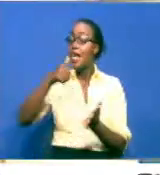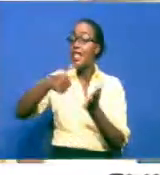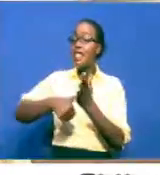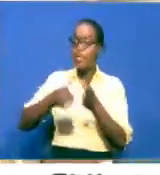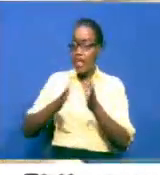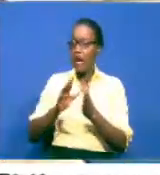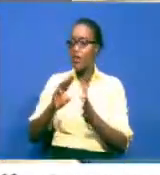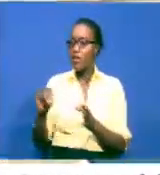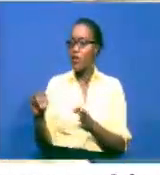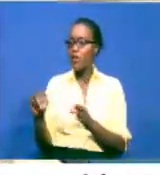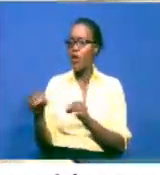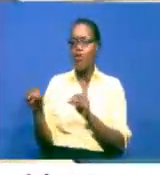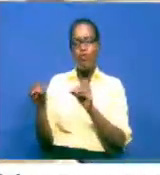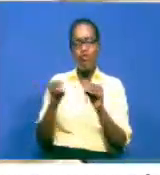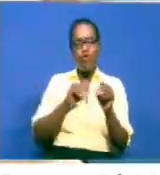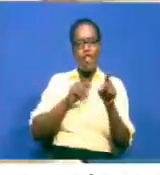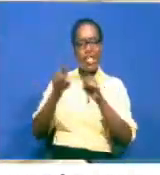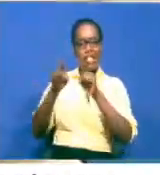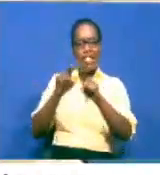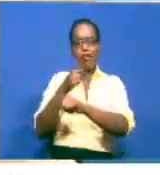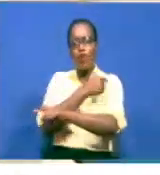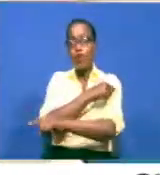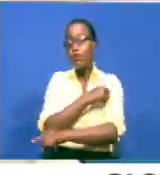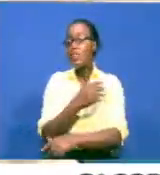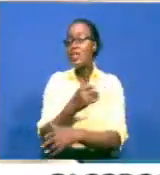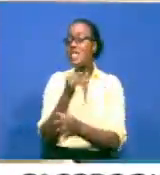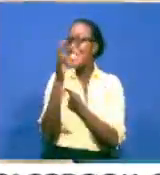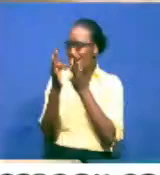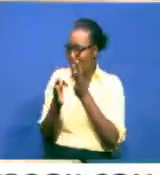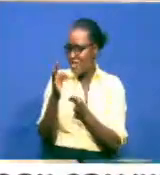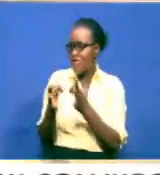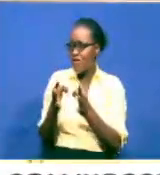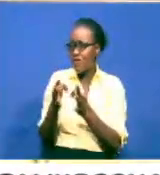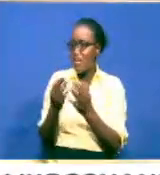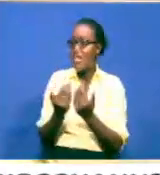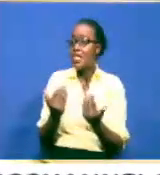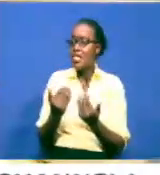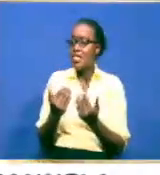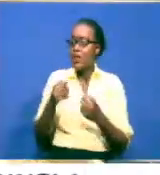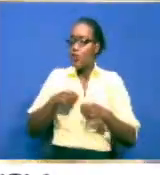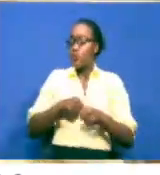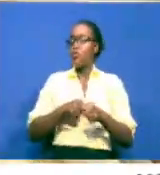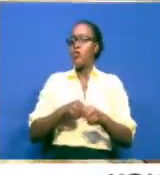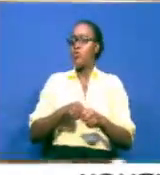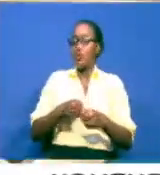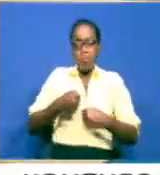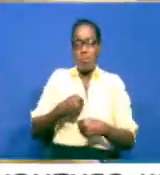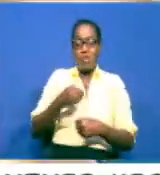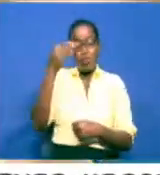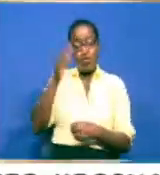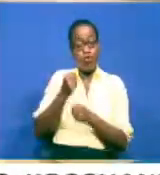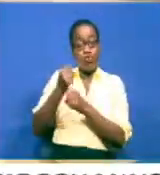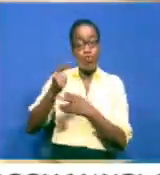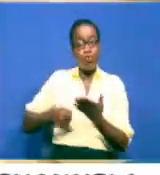allow them to travel just to hospital, just in case the children are in fits and they don't know what to do. You see, you cannot